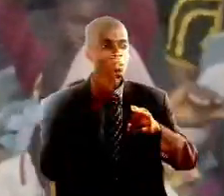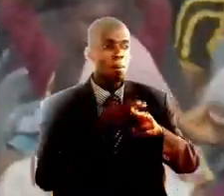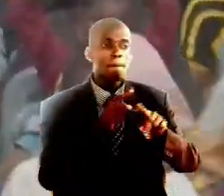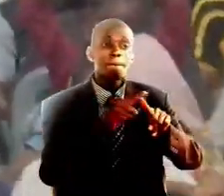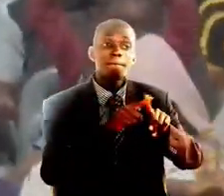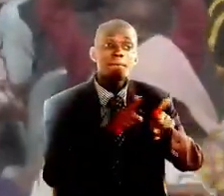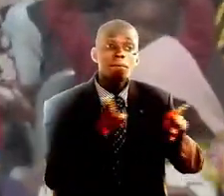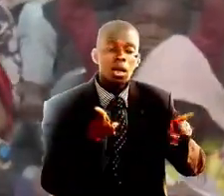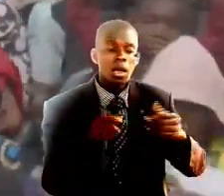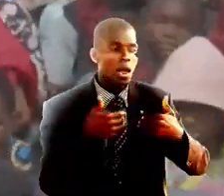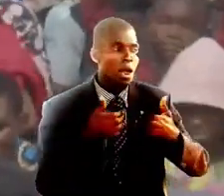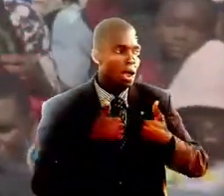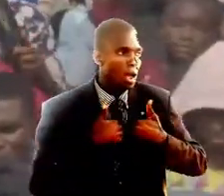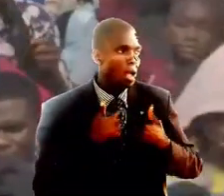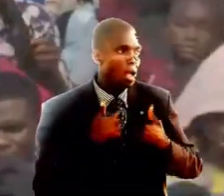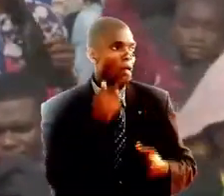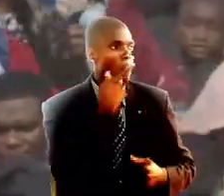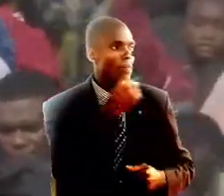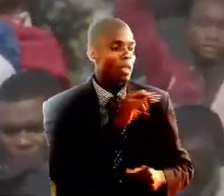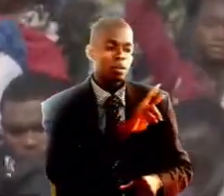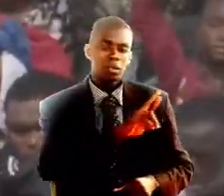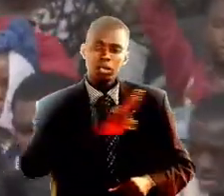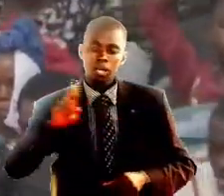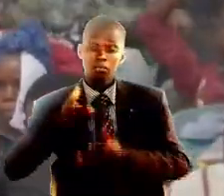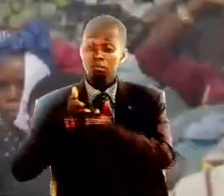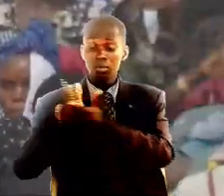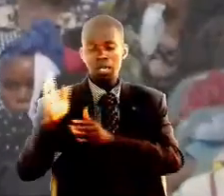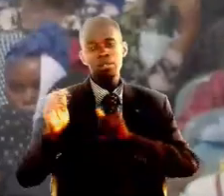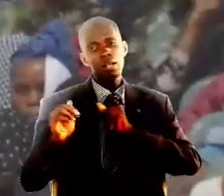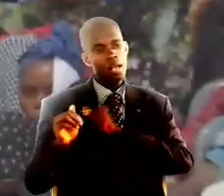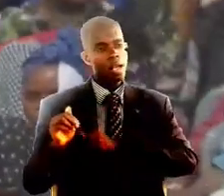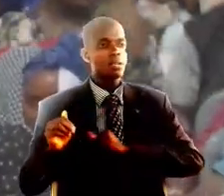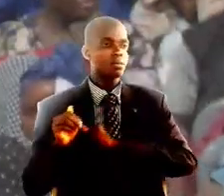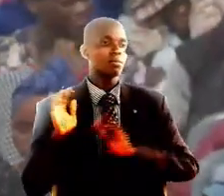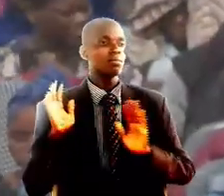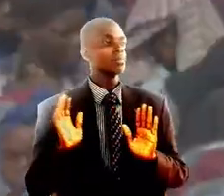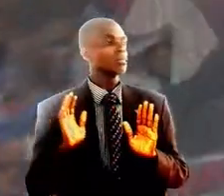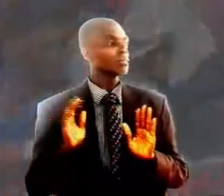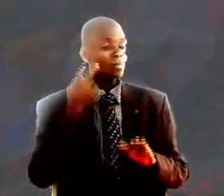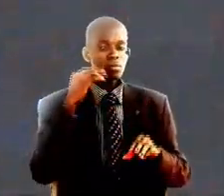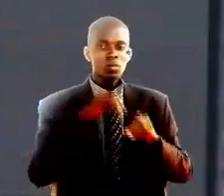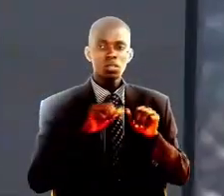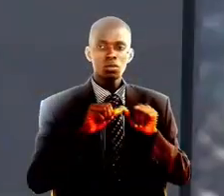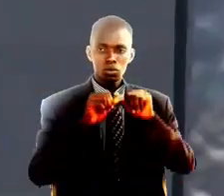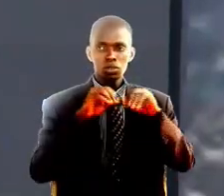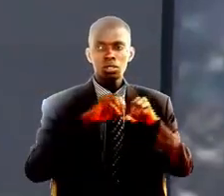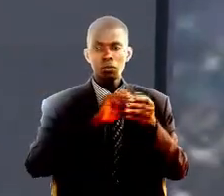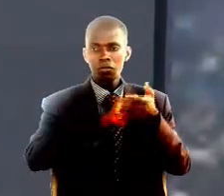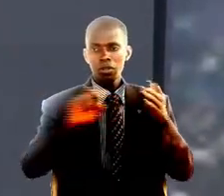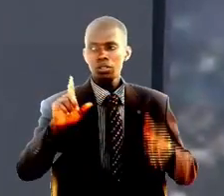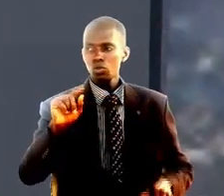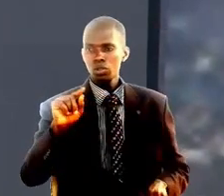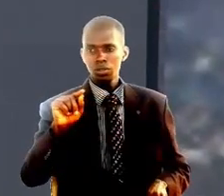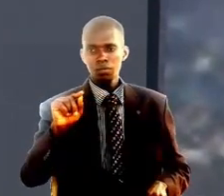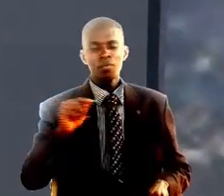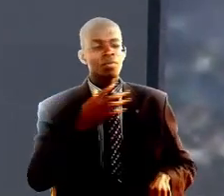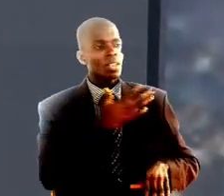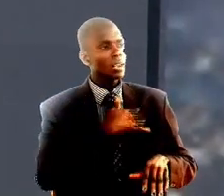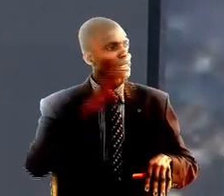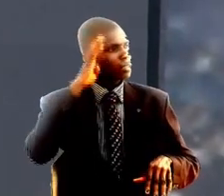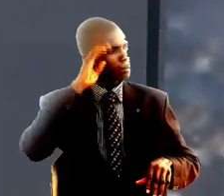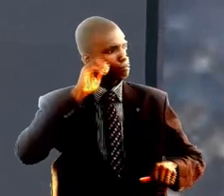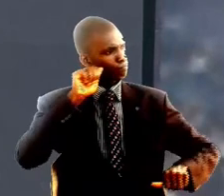attitude. Maintain that right attitude. Look at verse 20. In verse 20 it says, and he staggered